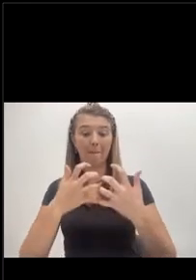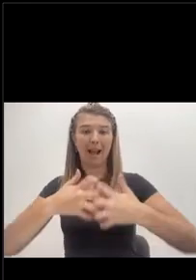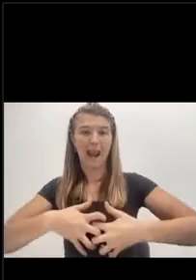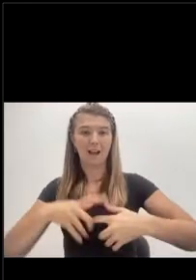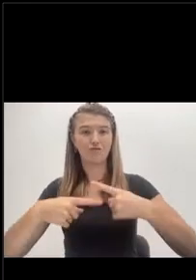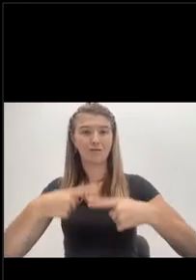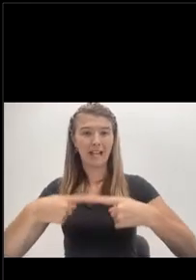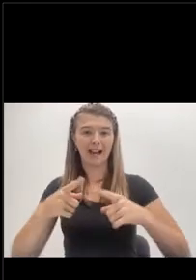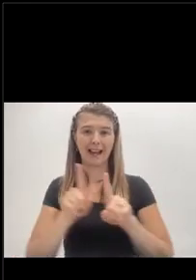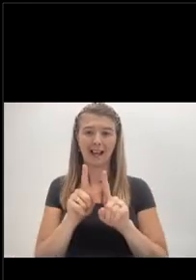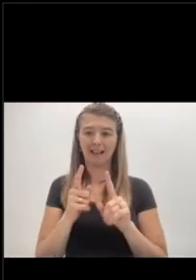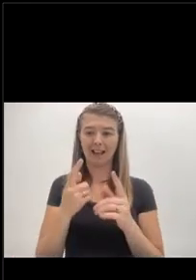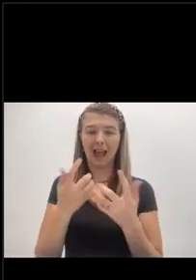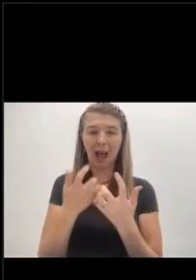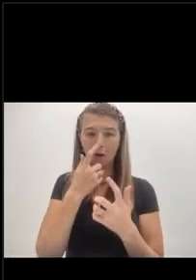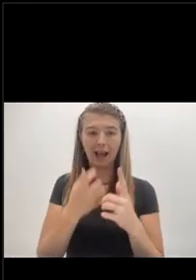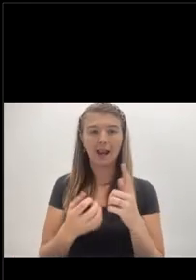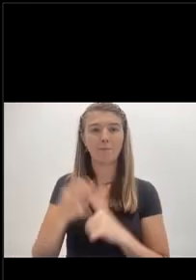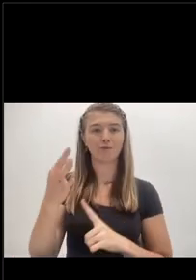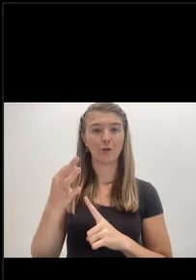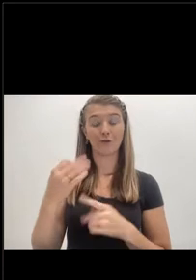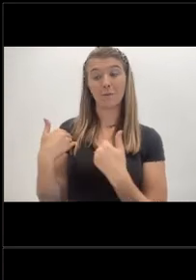you, Sam.